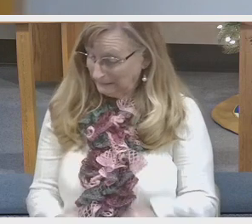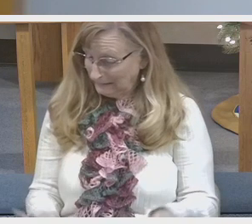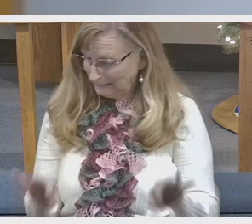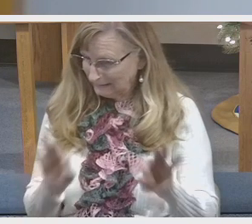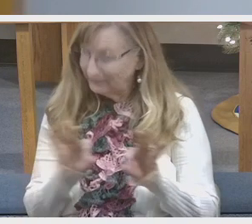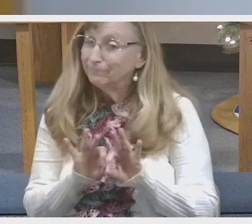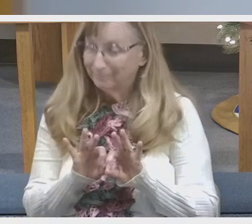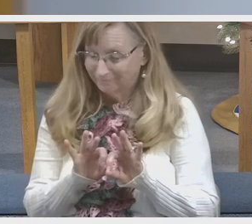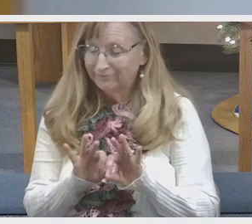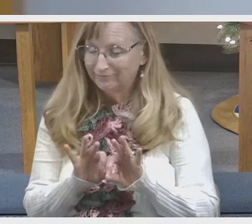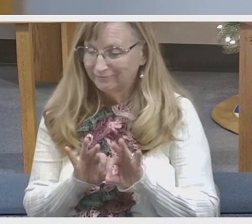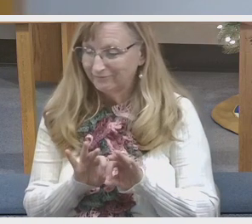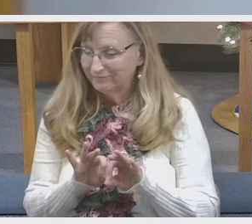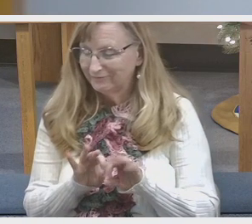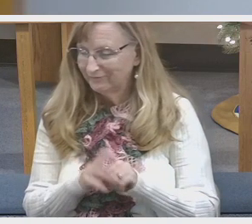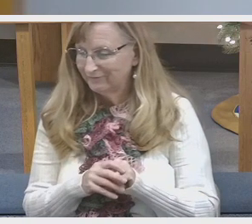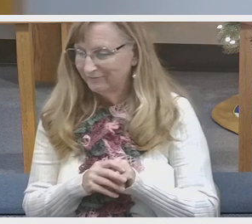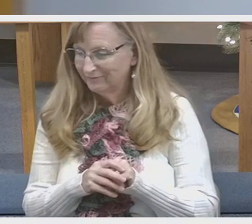important.